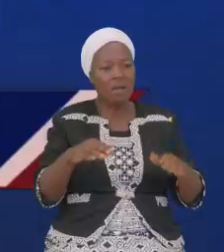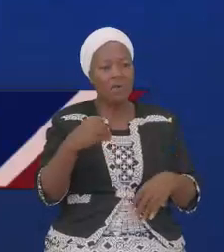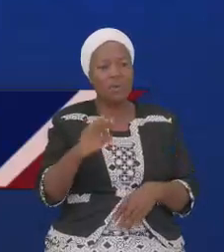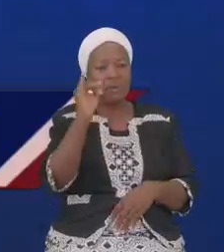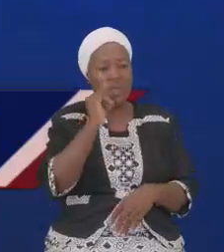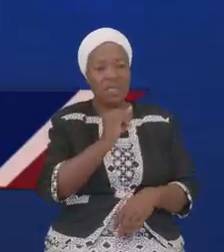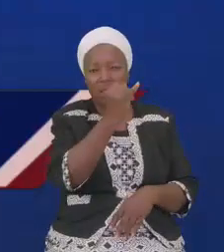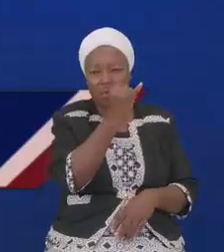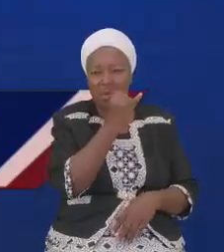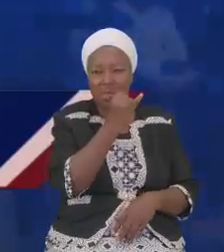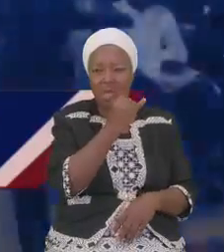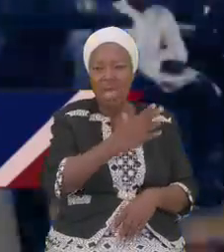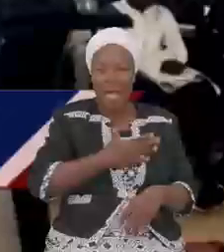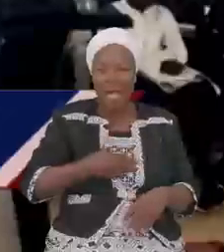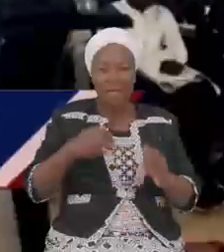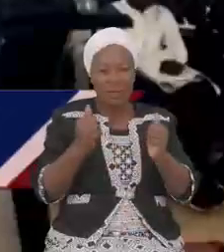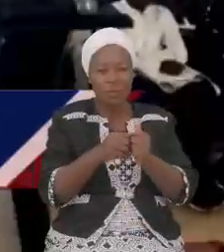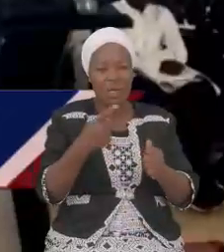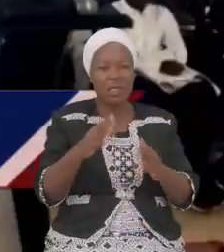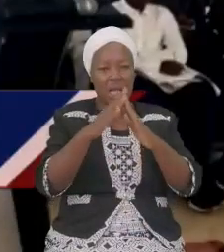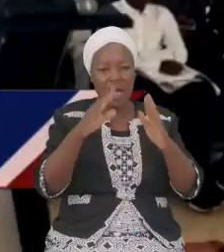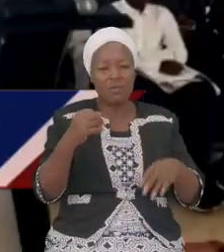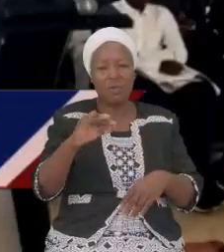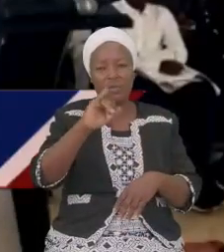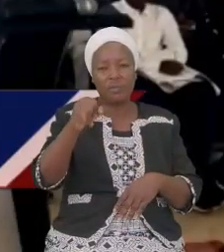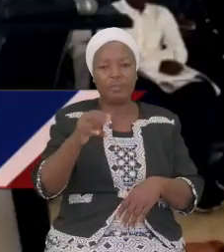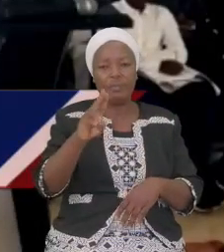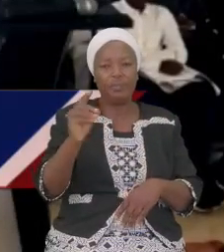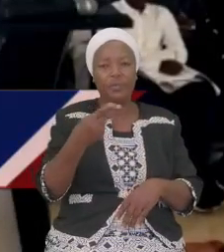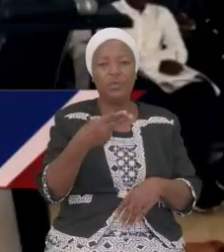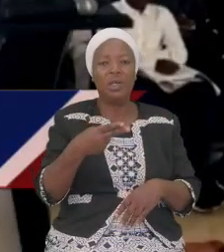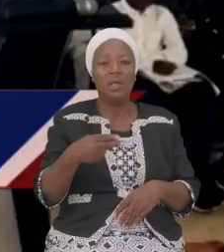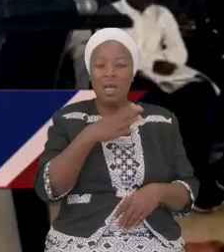of Israel and with the house of Judah. And then